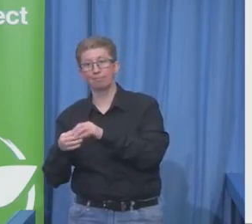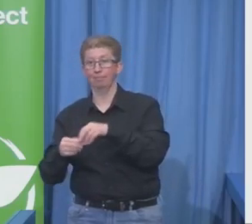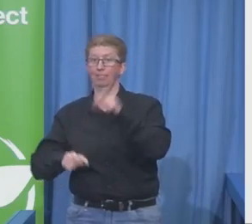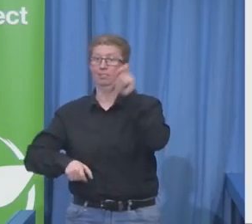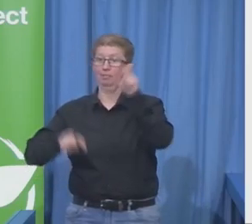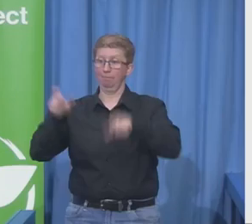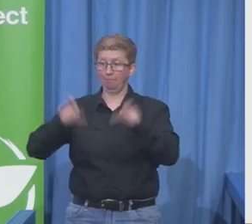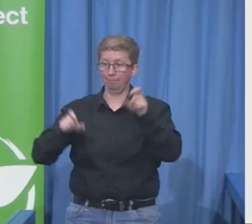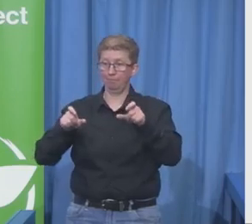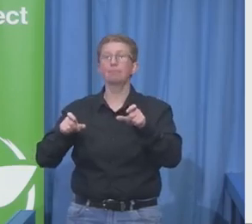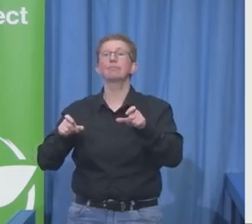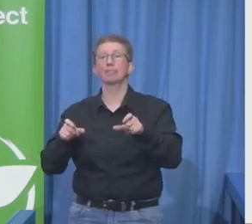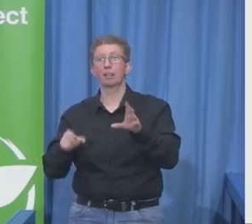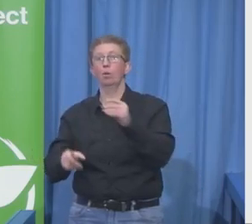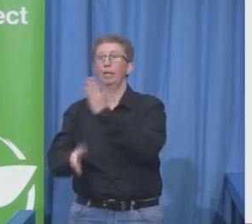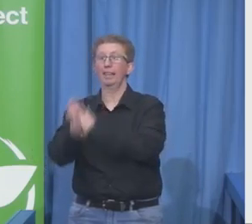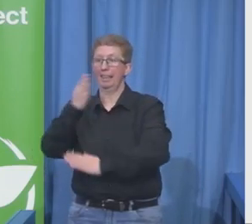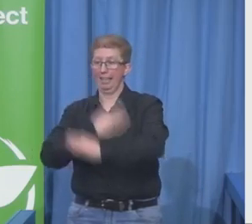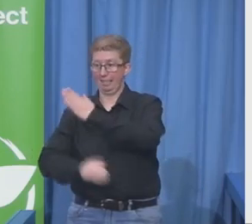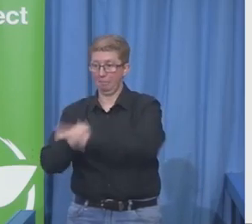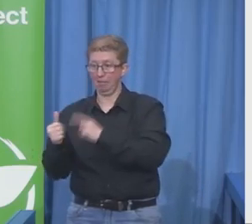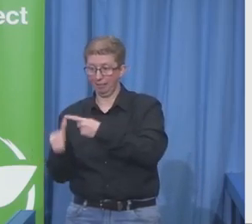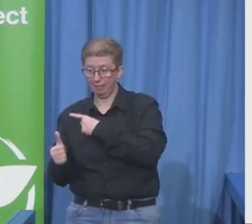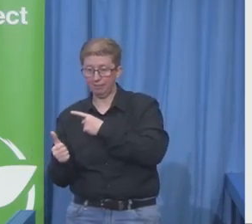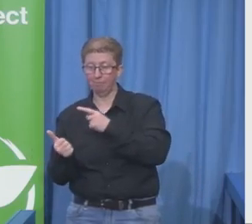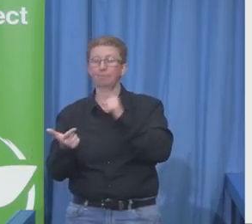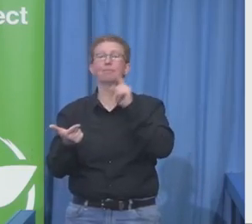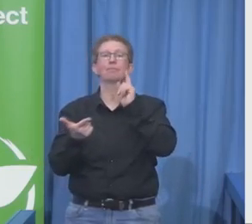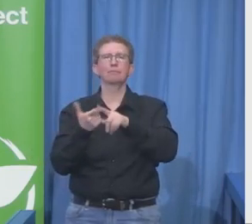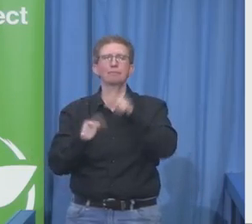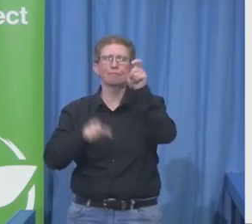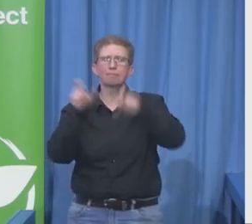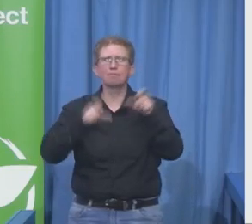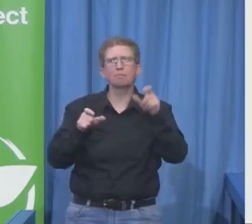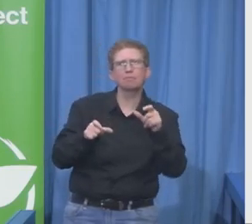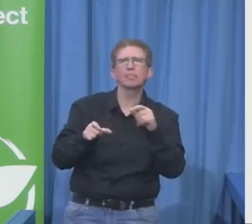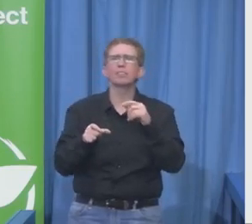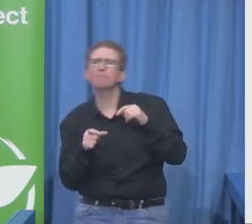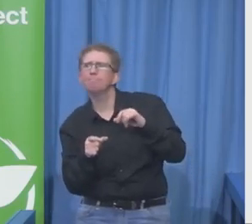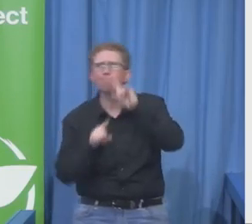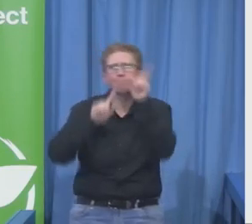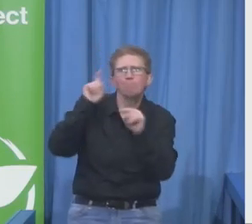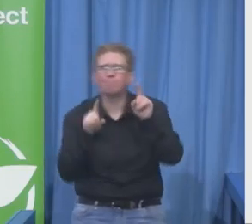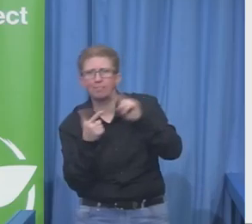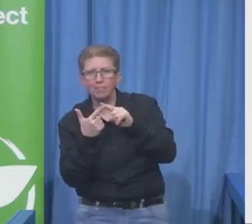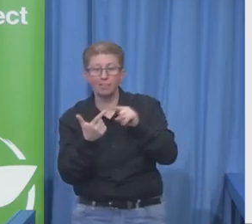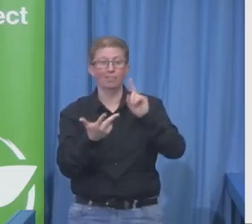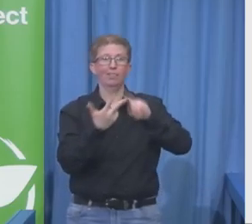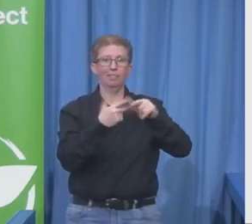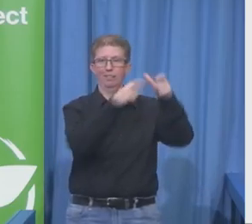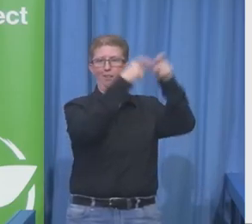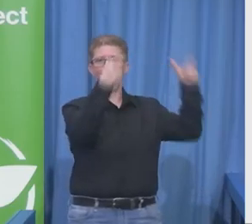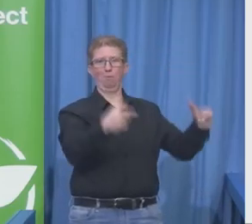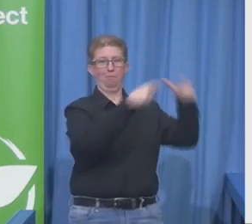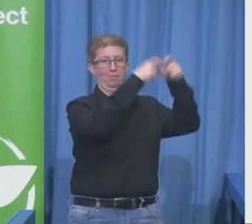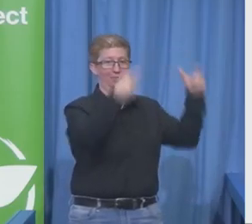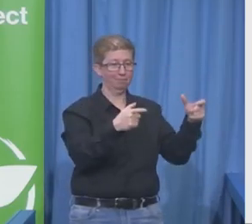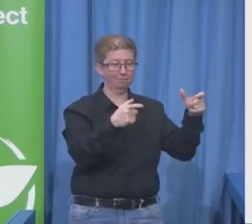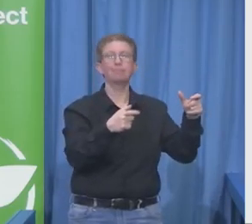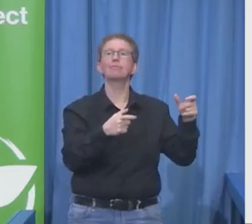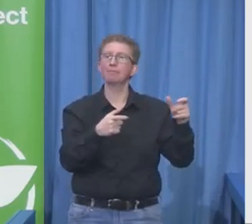multinational organisations towards their journey of access and inclusion, including providing consultancy services, creating learning solutions,